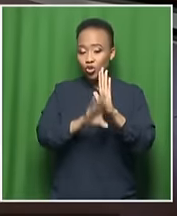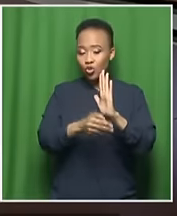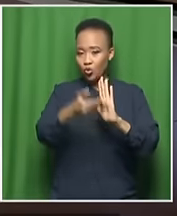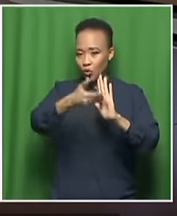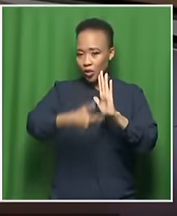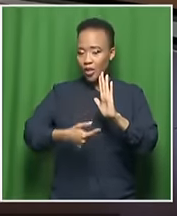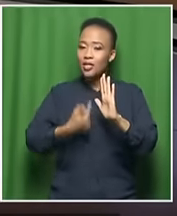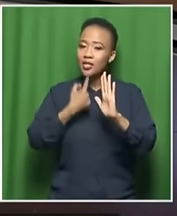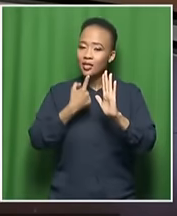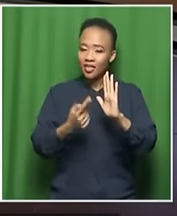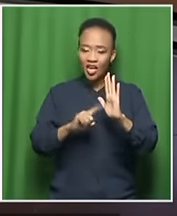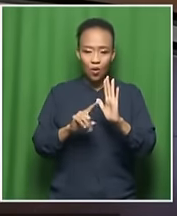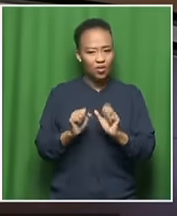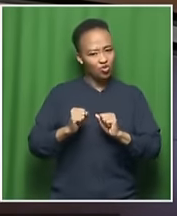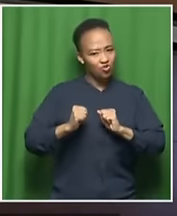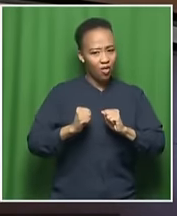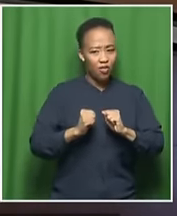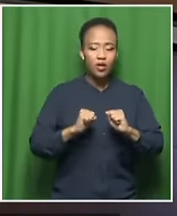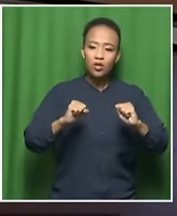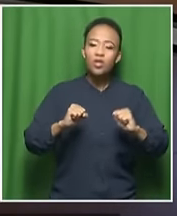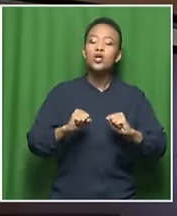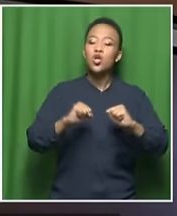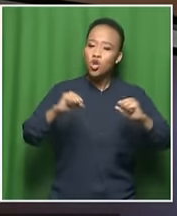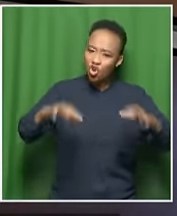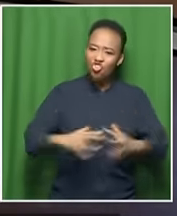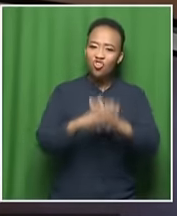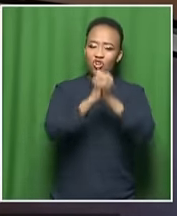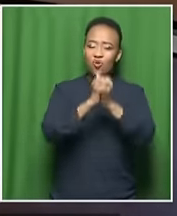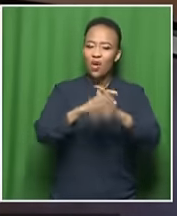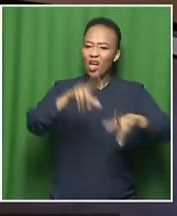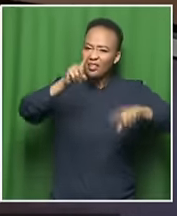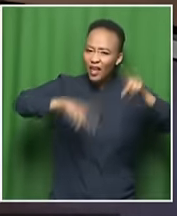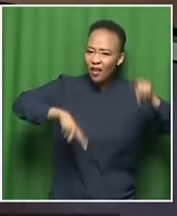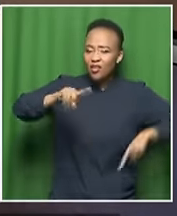our unity and unity in our diversity.